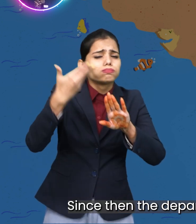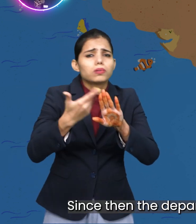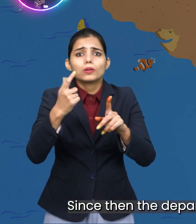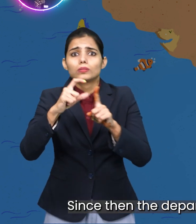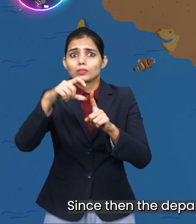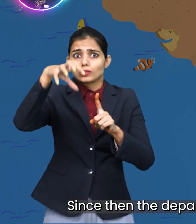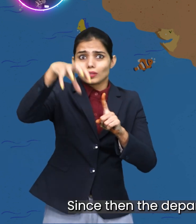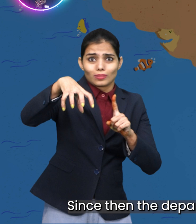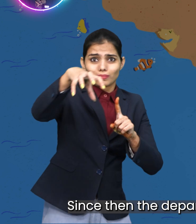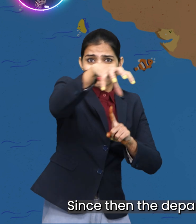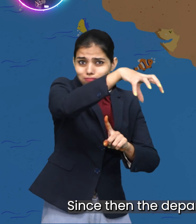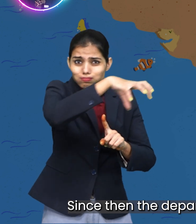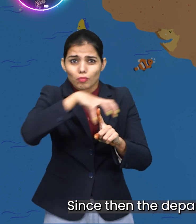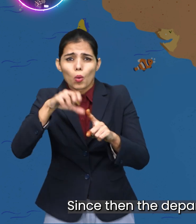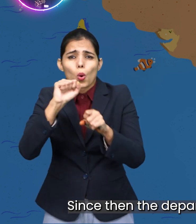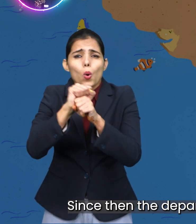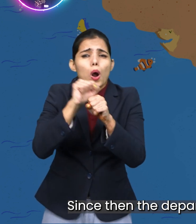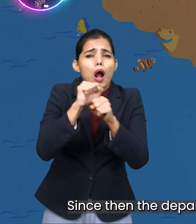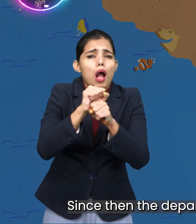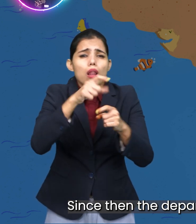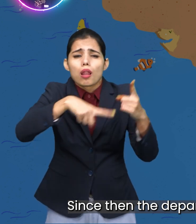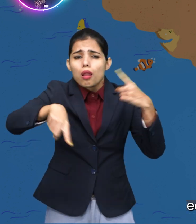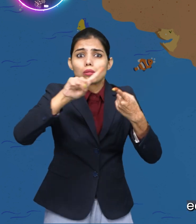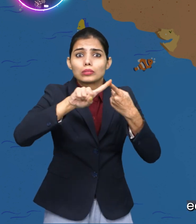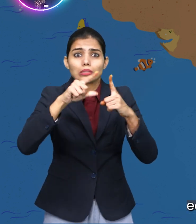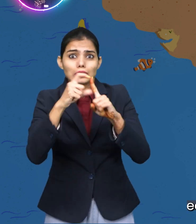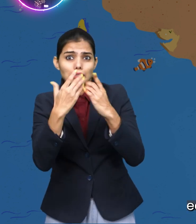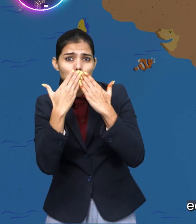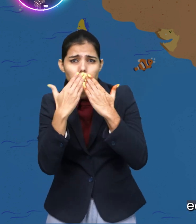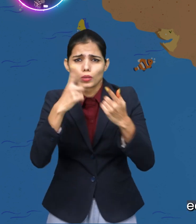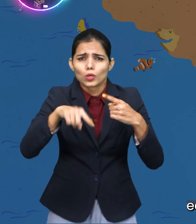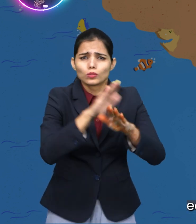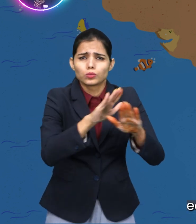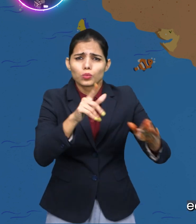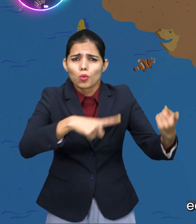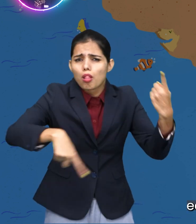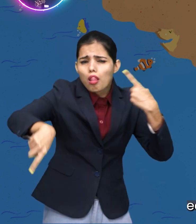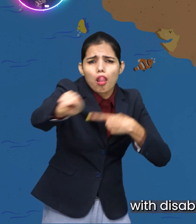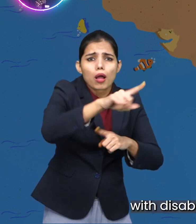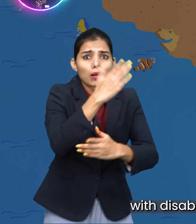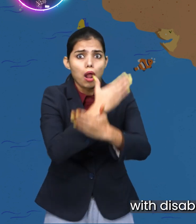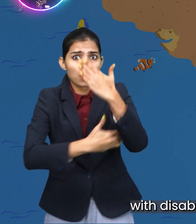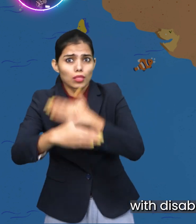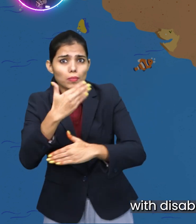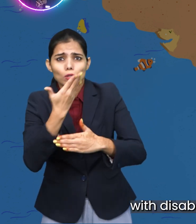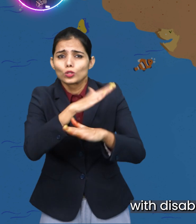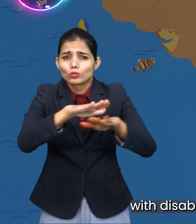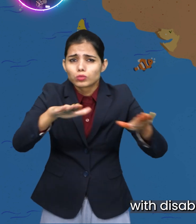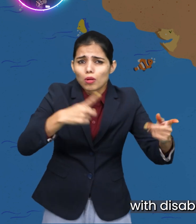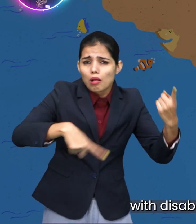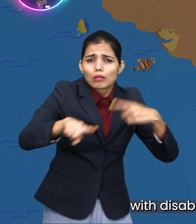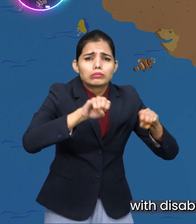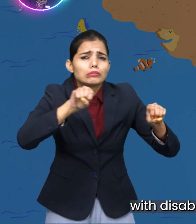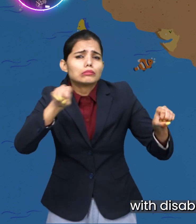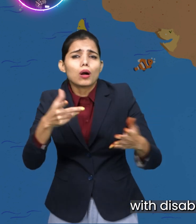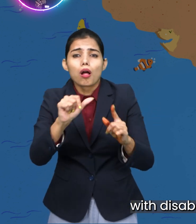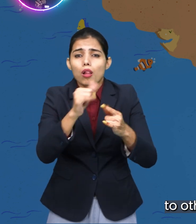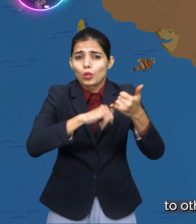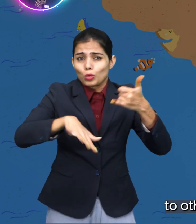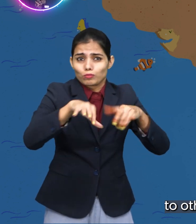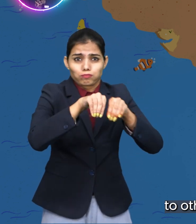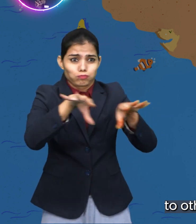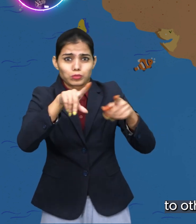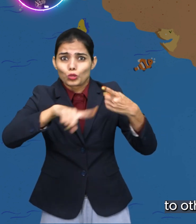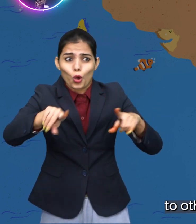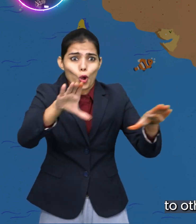Since then, the department has been working in the area of education of children with disabilities and children belonging